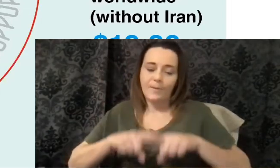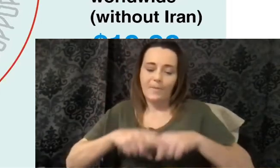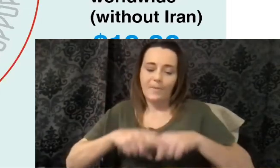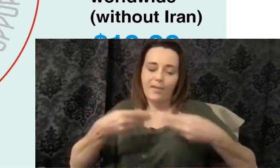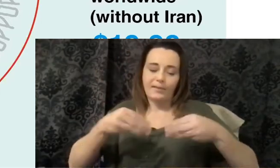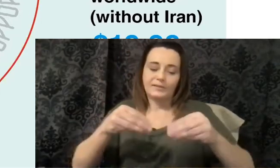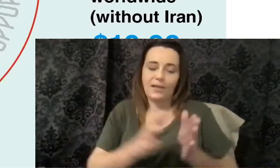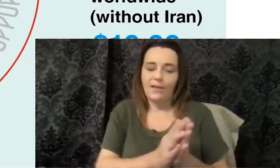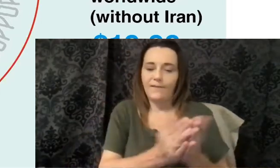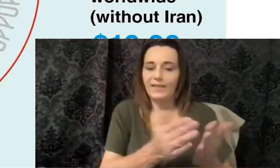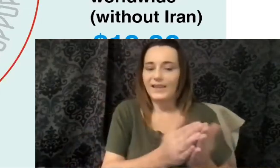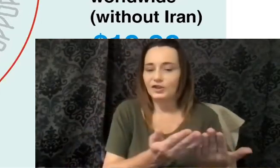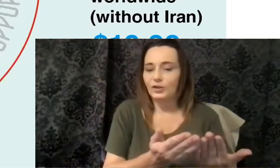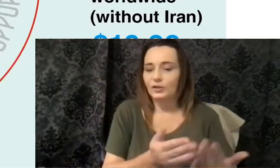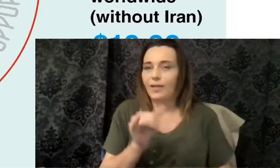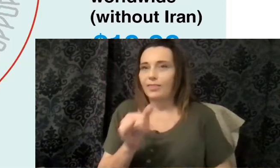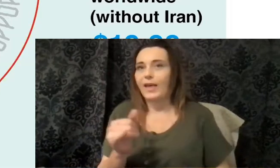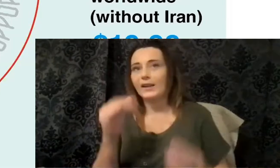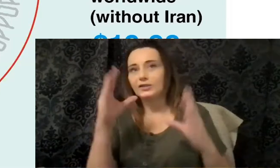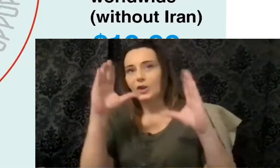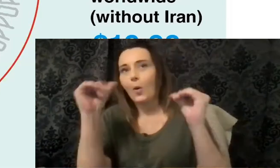one of our hopes with that.